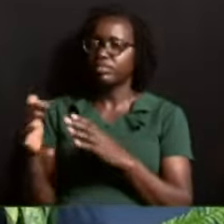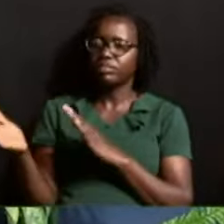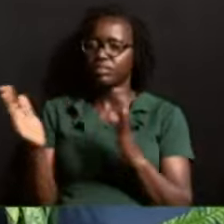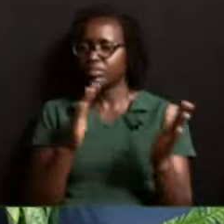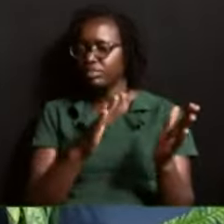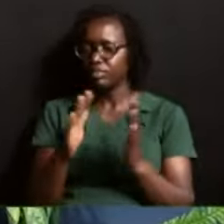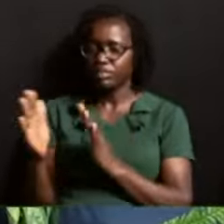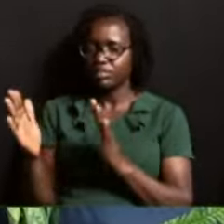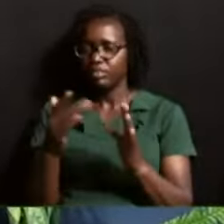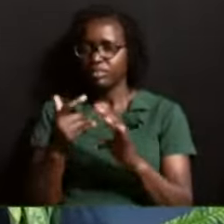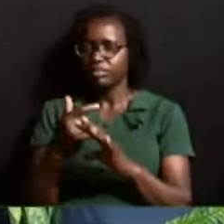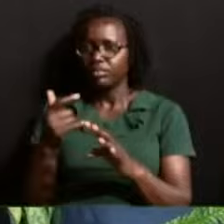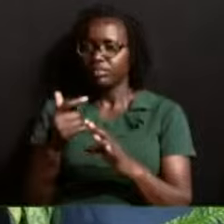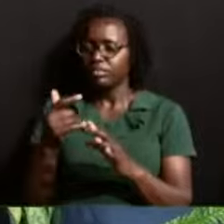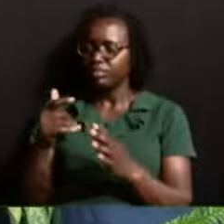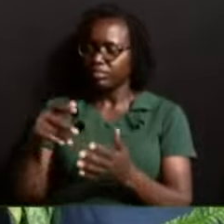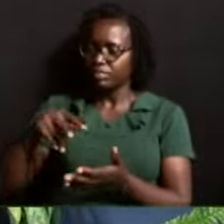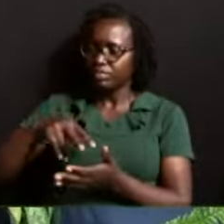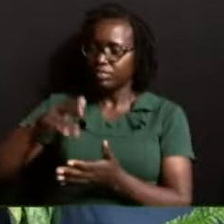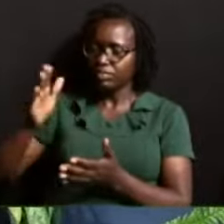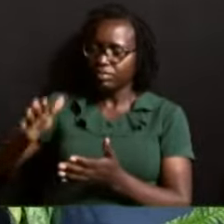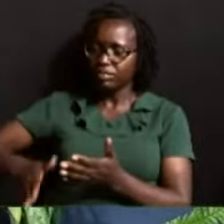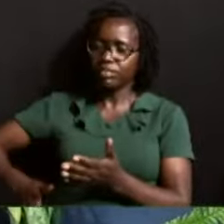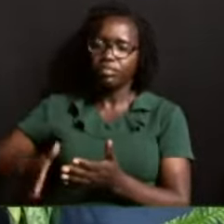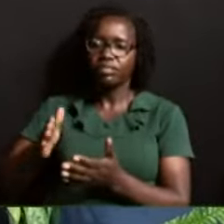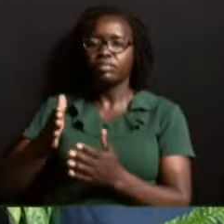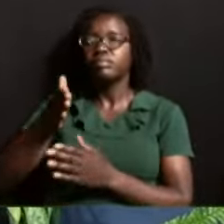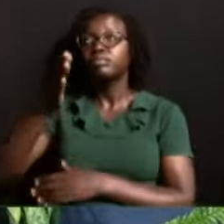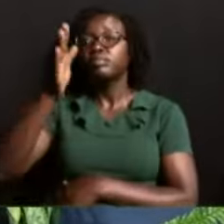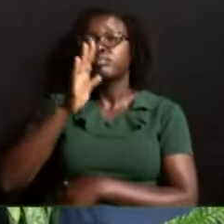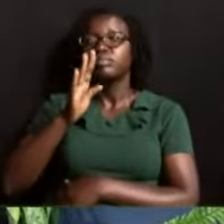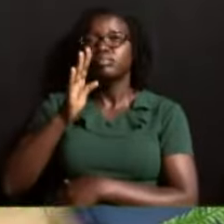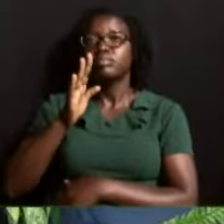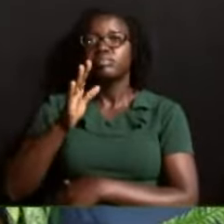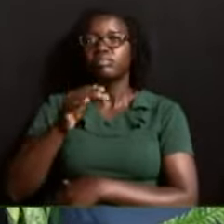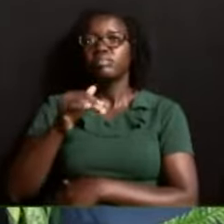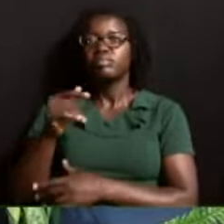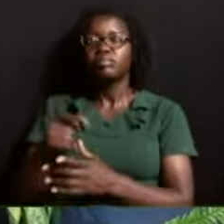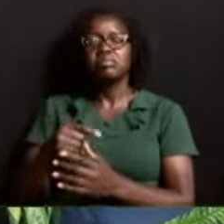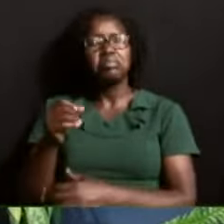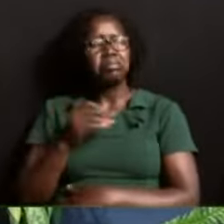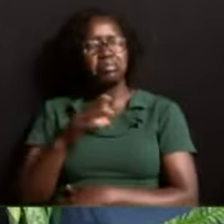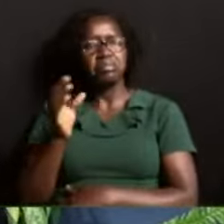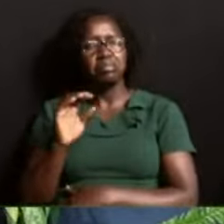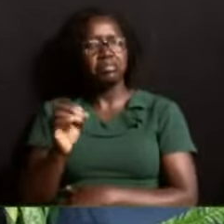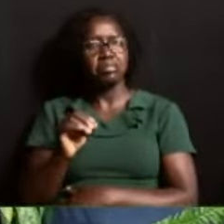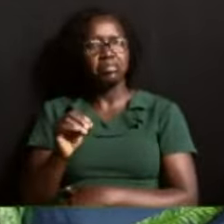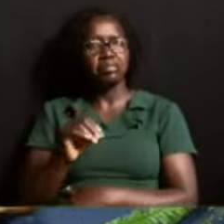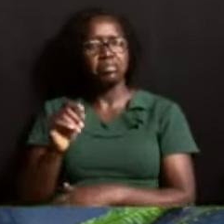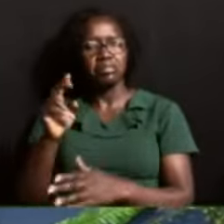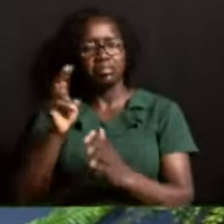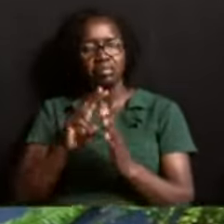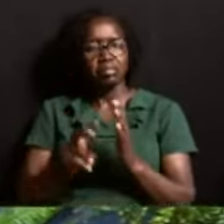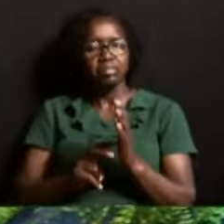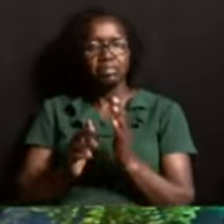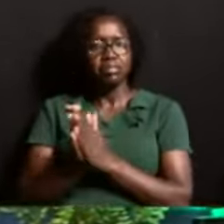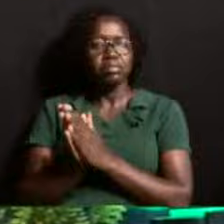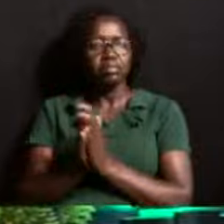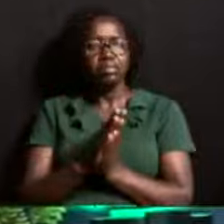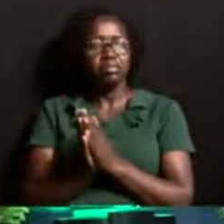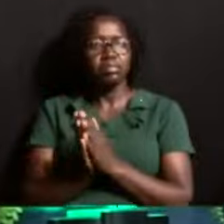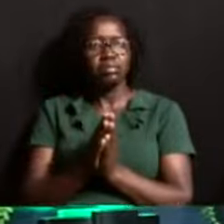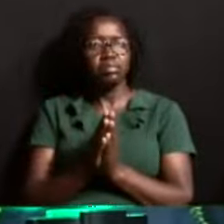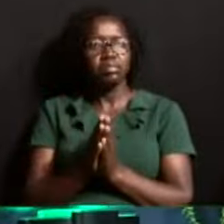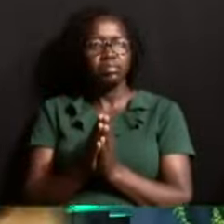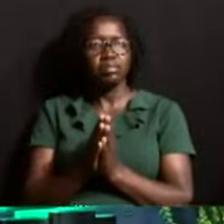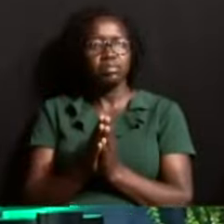event from the standpoint of God, they would not have panicked. You know, when I read this story, I get, you know,